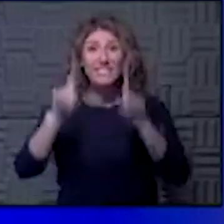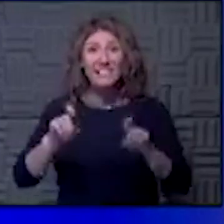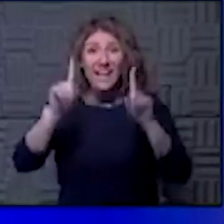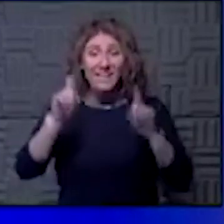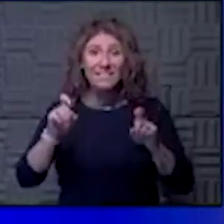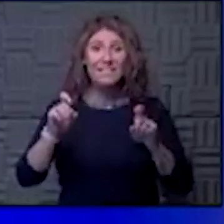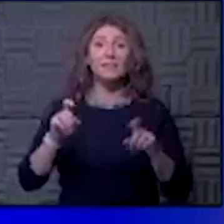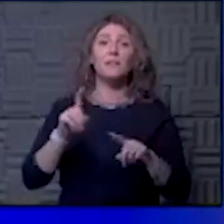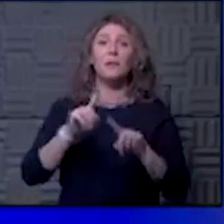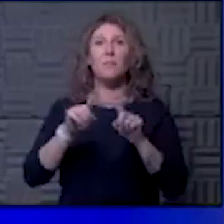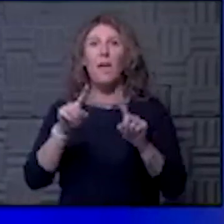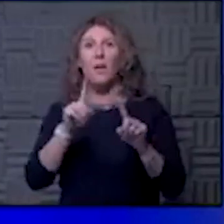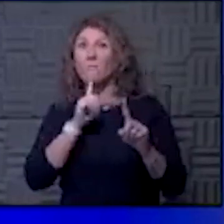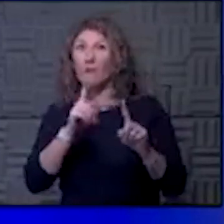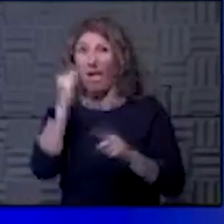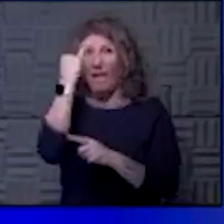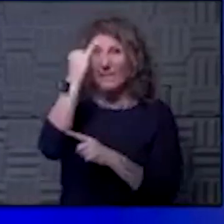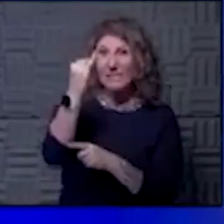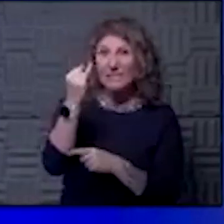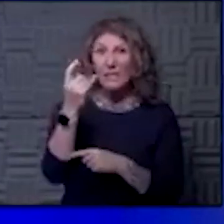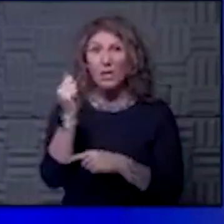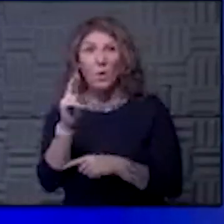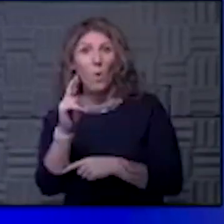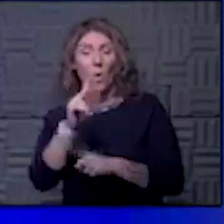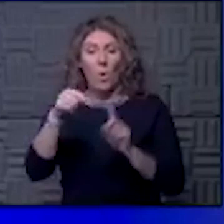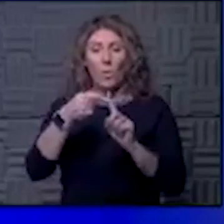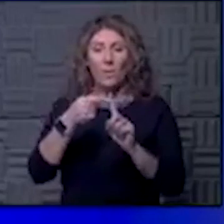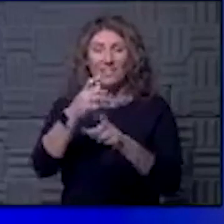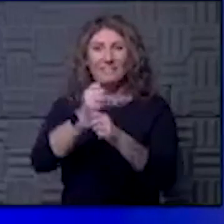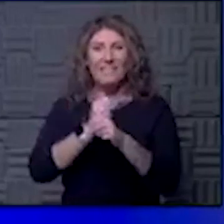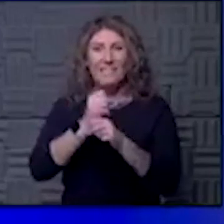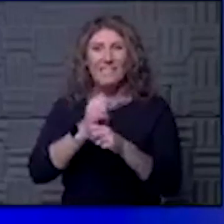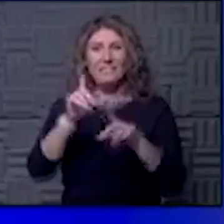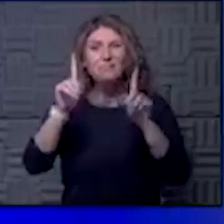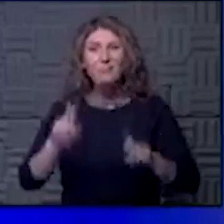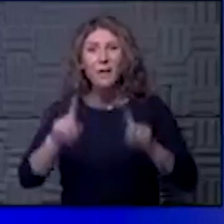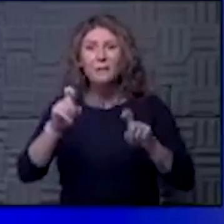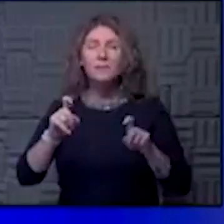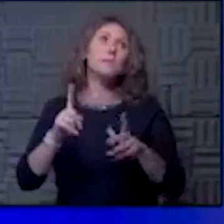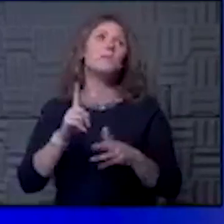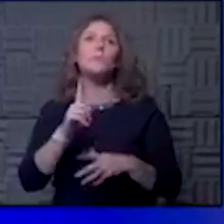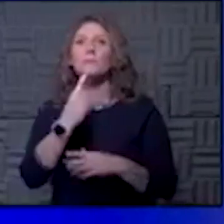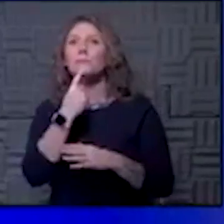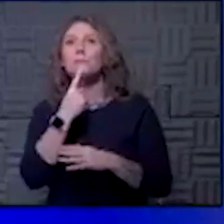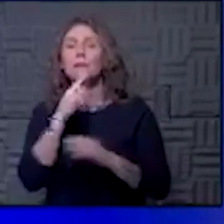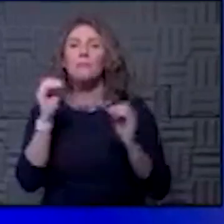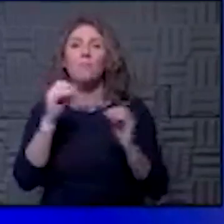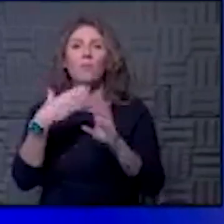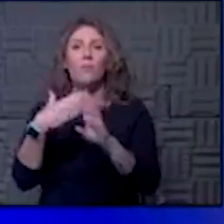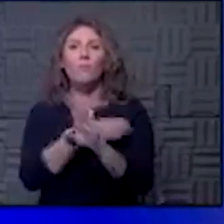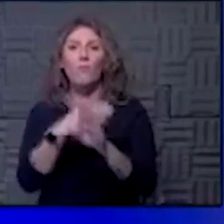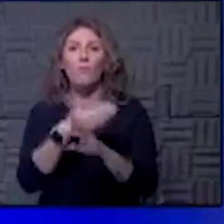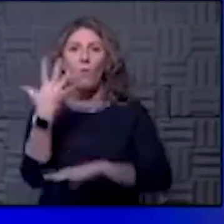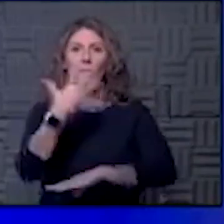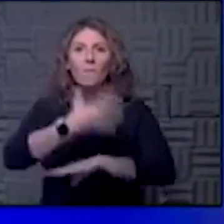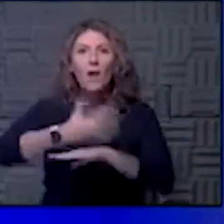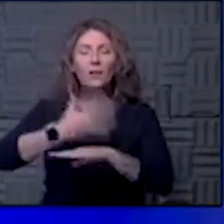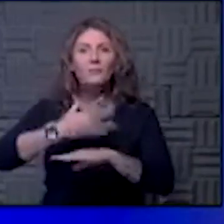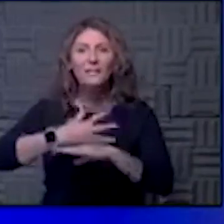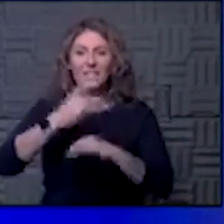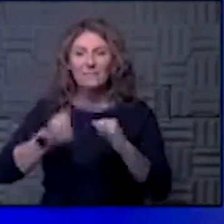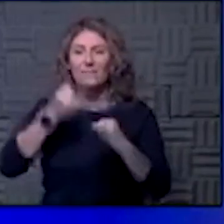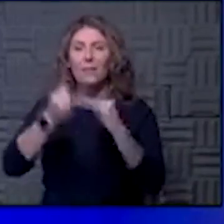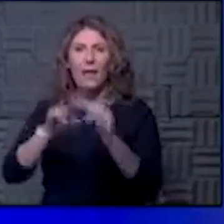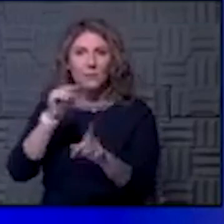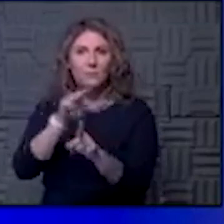have any real idea, real line on when you should get tested. I would say certainly nothing before 5 days from your last exposure, maybe